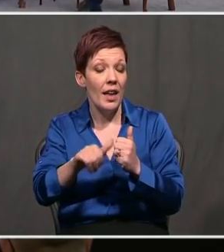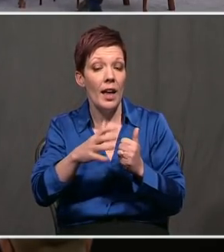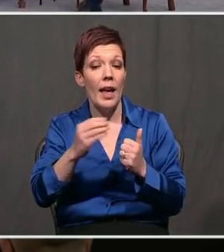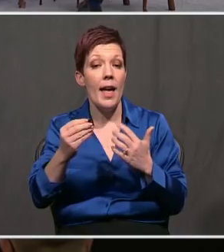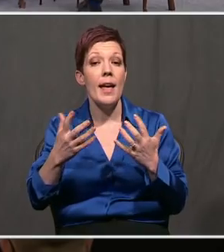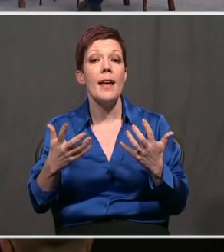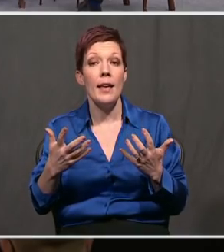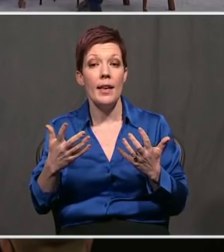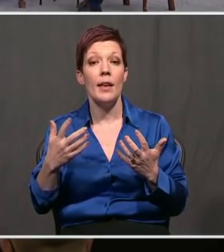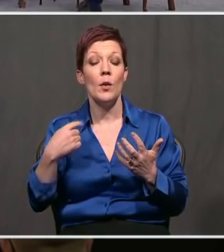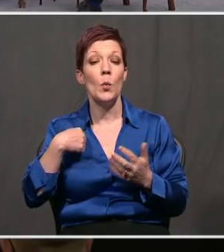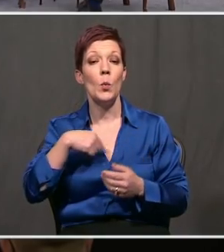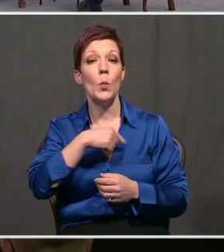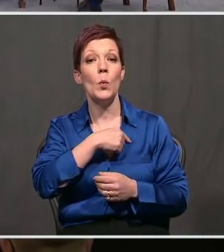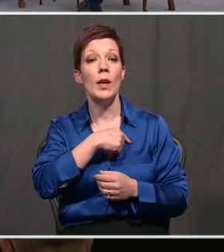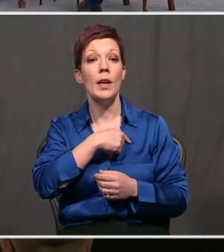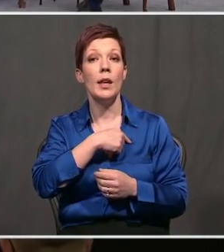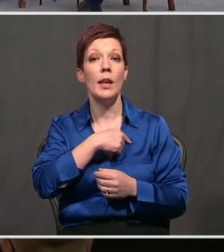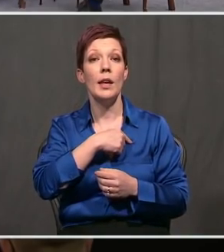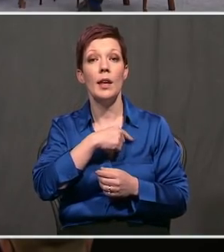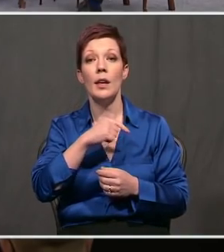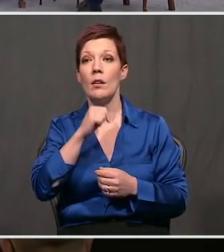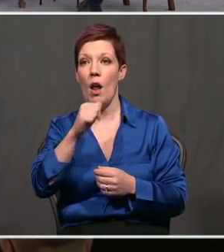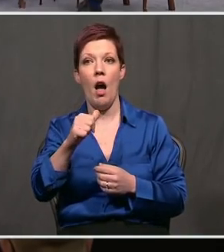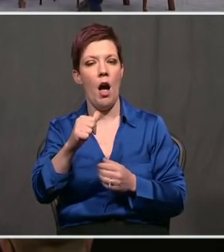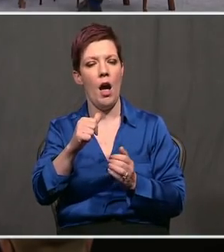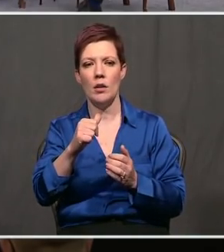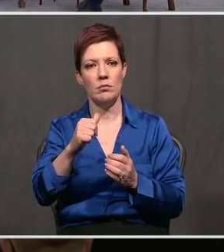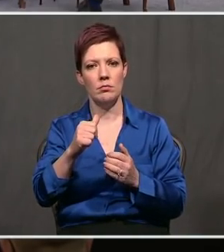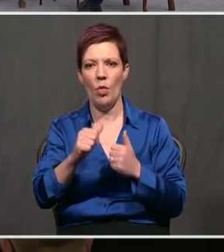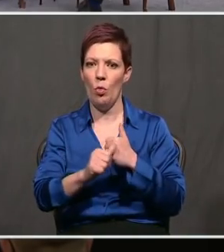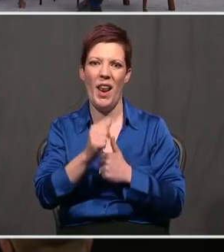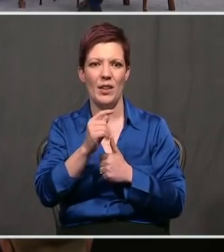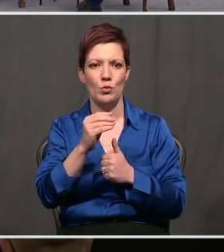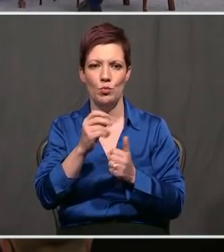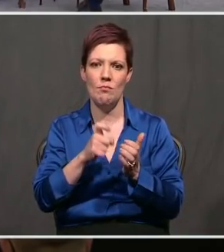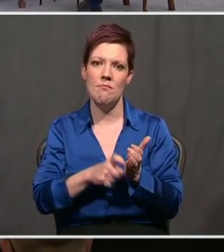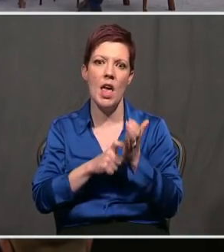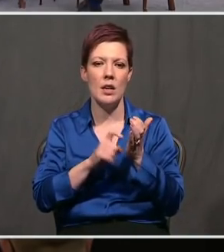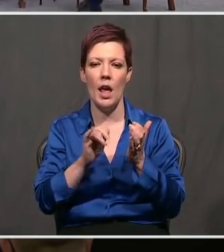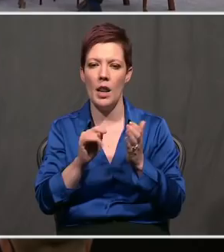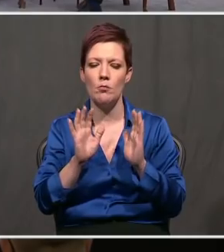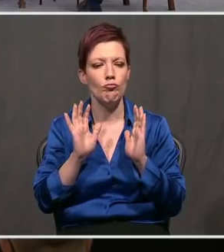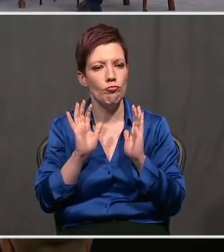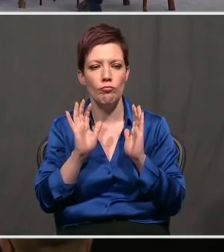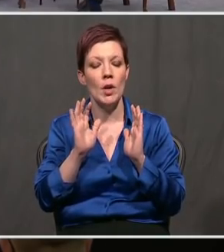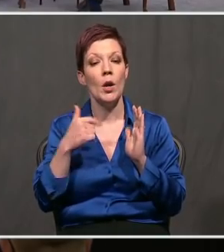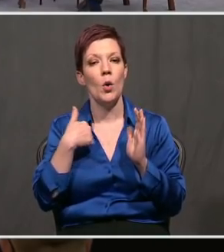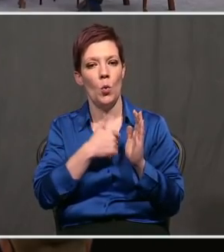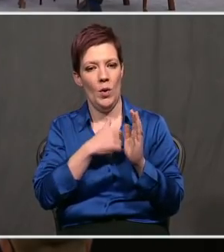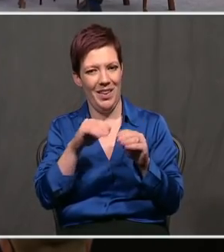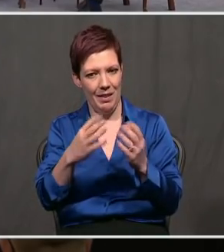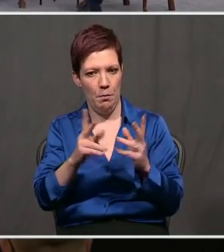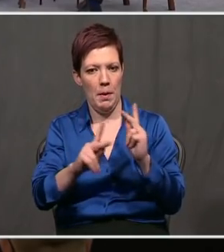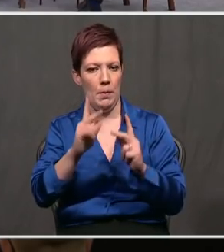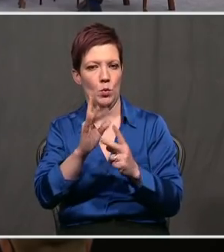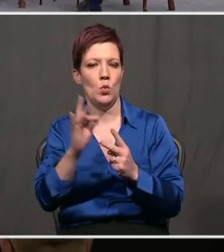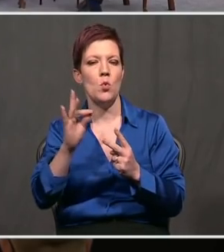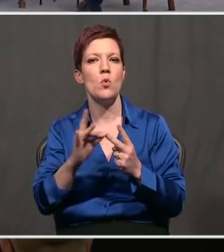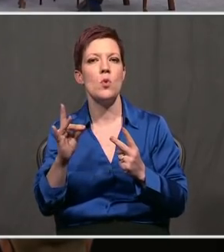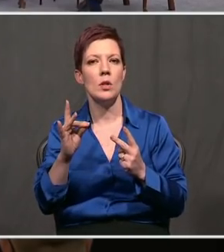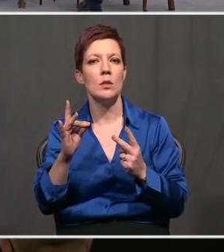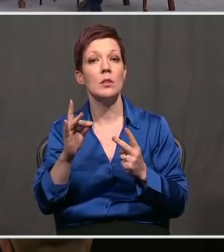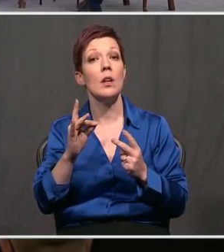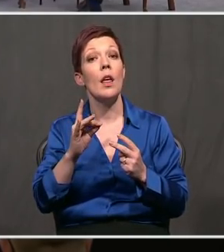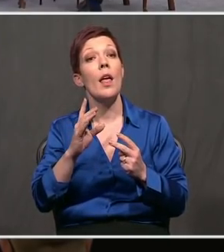with it. I think the fact that we're not threatening to mandate it helps, because we say, look, we think it's important, but obviously you make the decision. But and